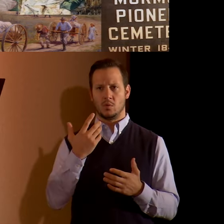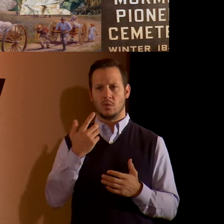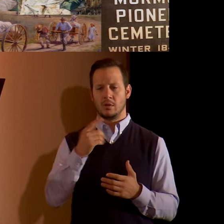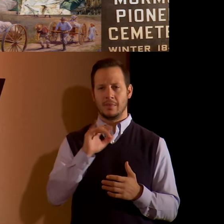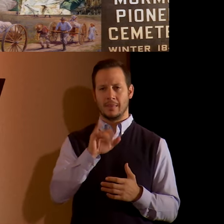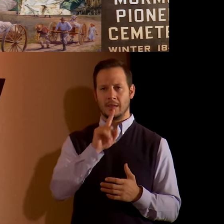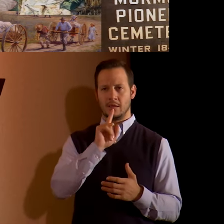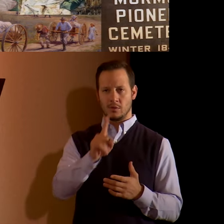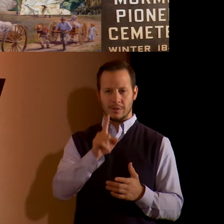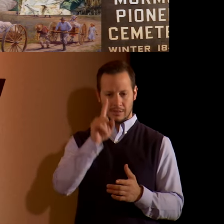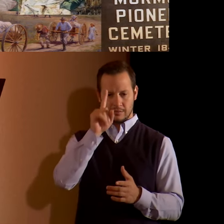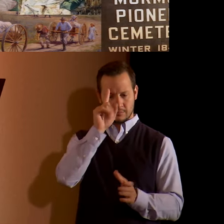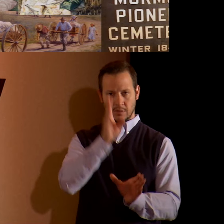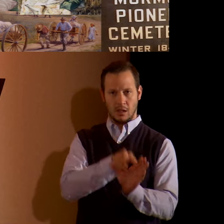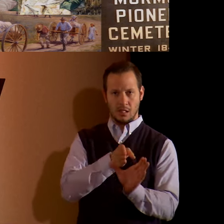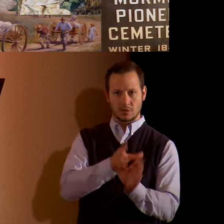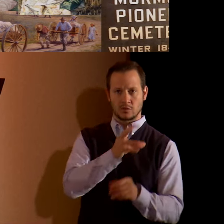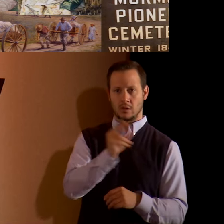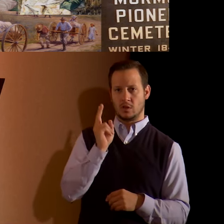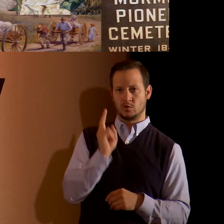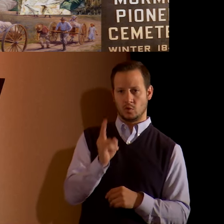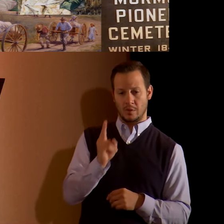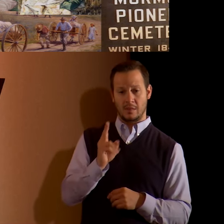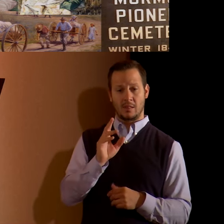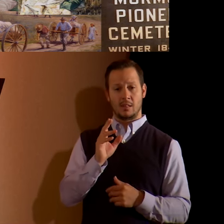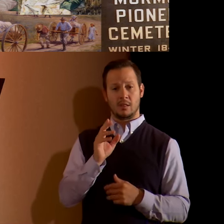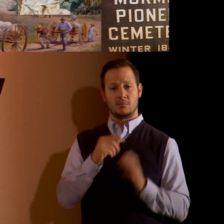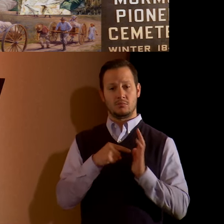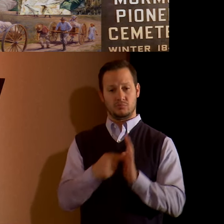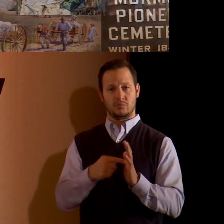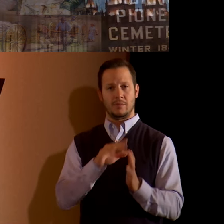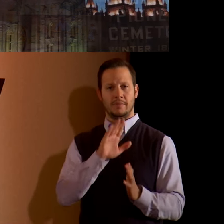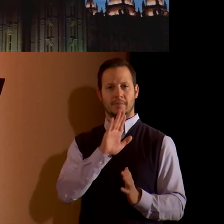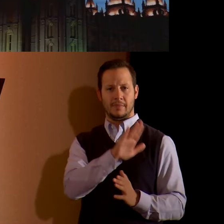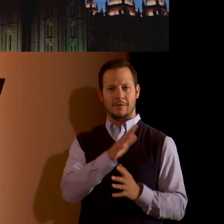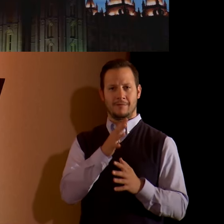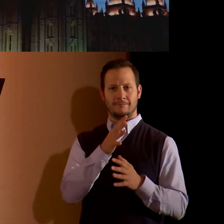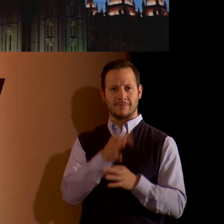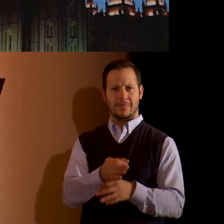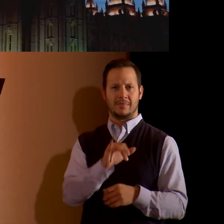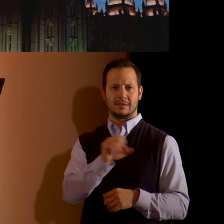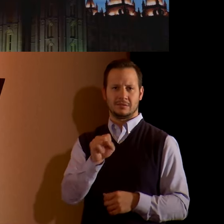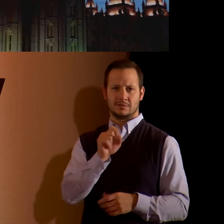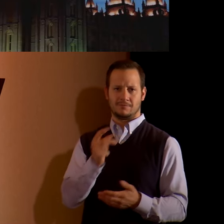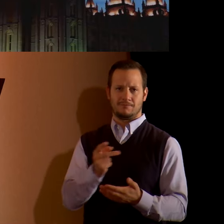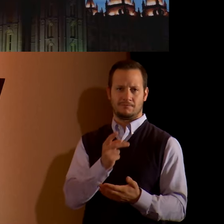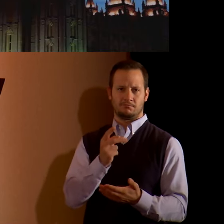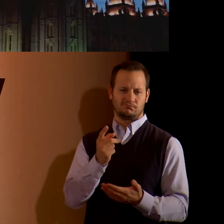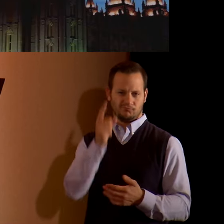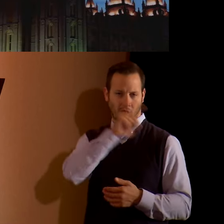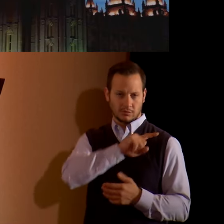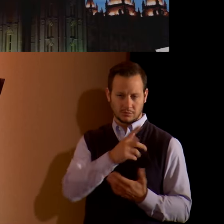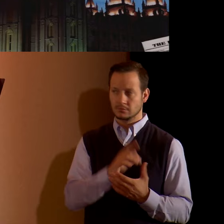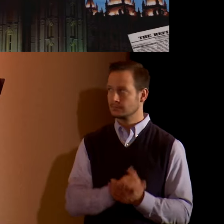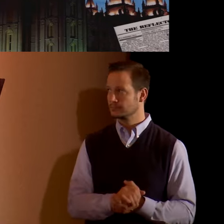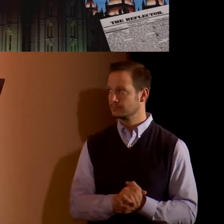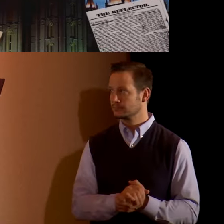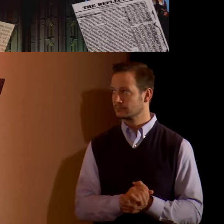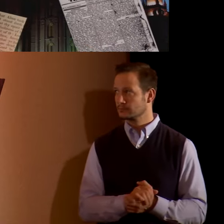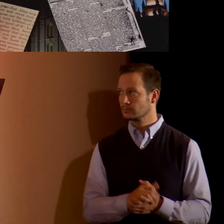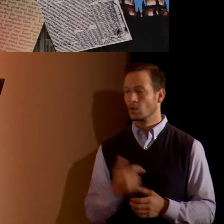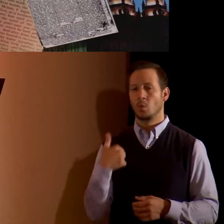and historical certainty that the faith they believed in was false. In other words, we have